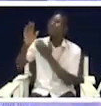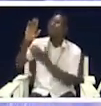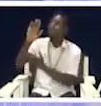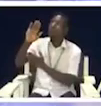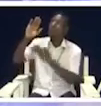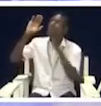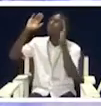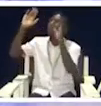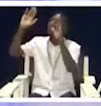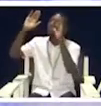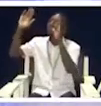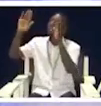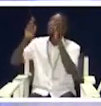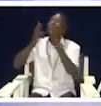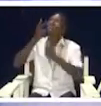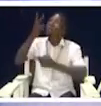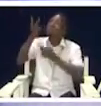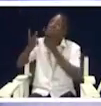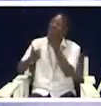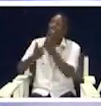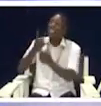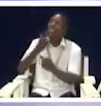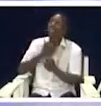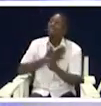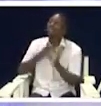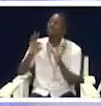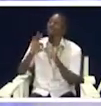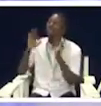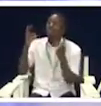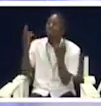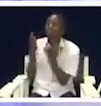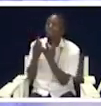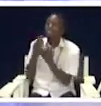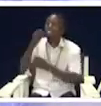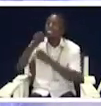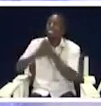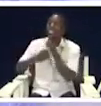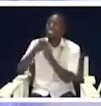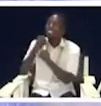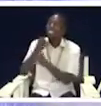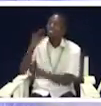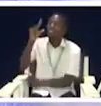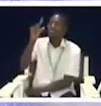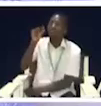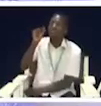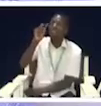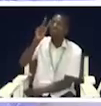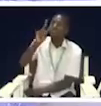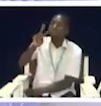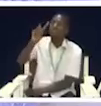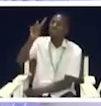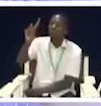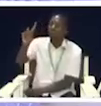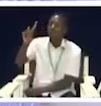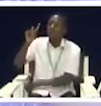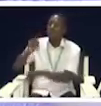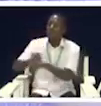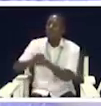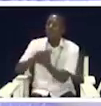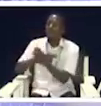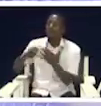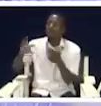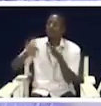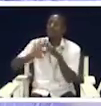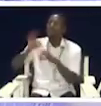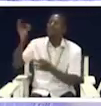my family in November, year 2021, during the Holy Ghost service, when I had added in